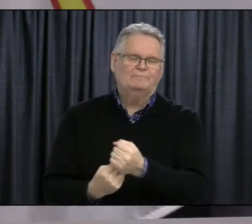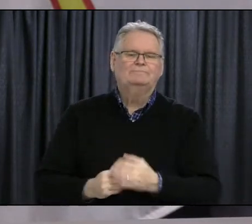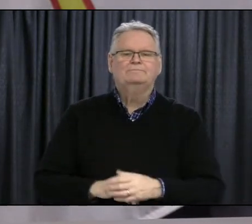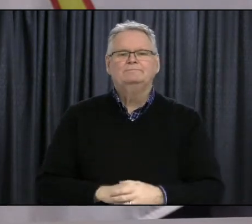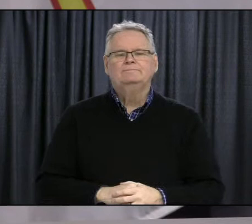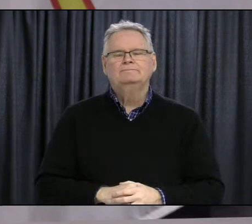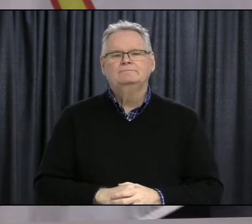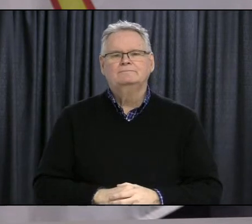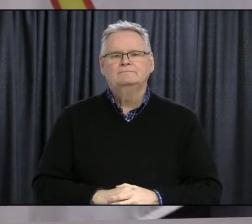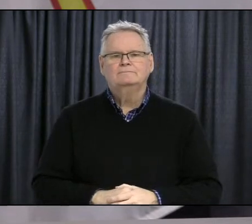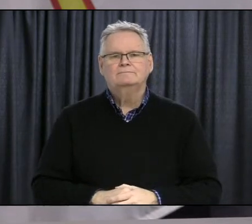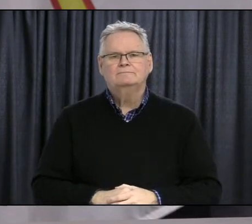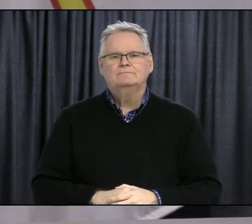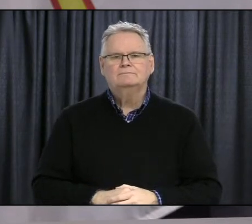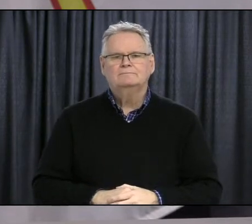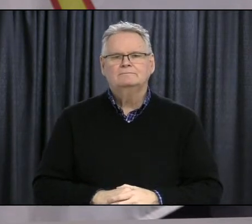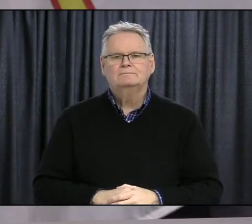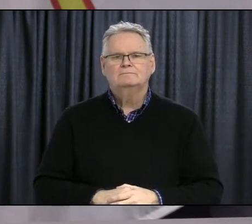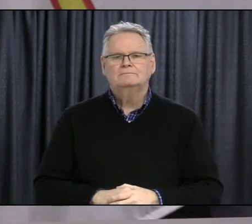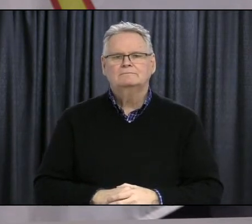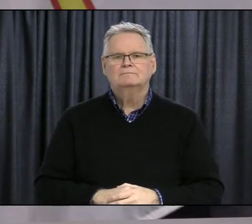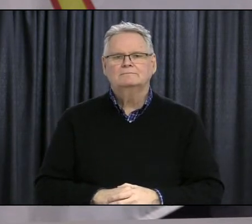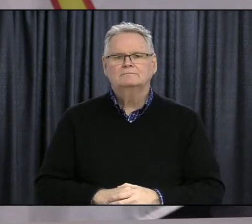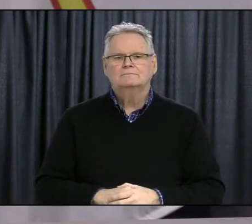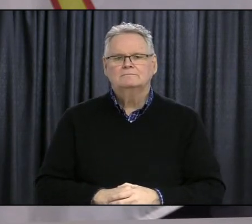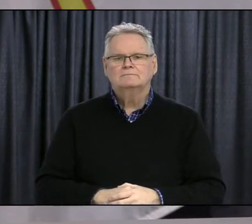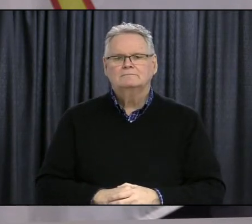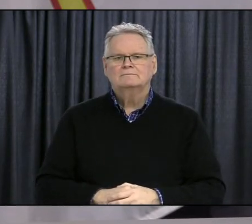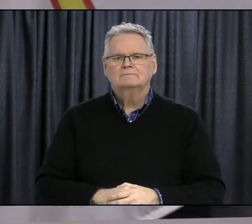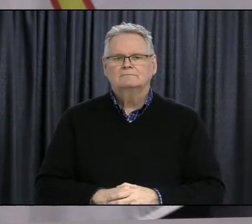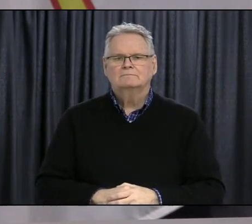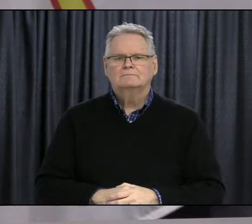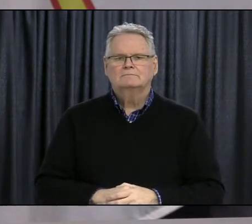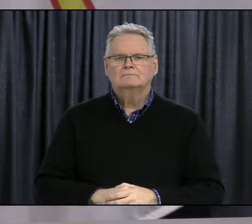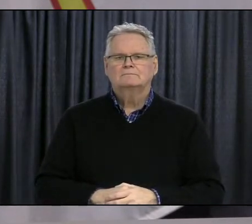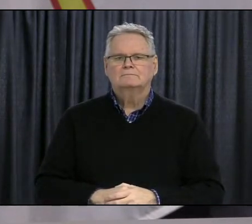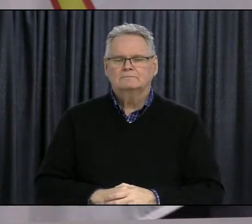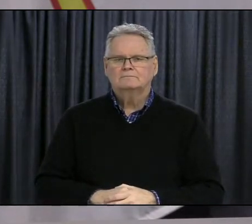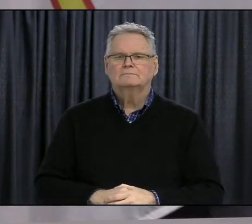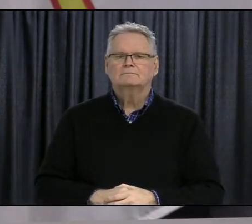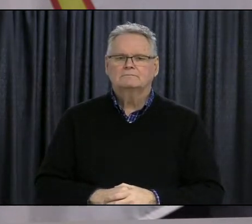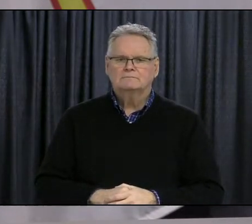trace back that happens to try to identify the source.